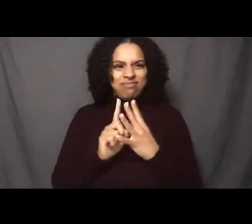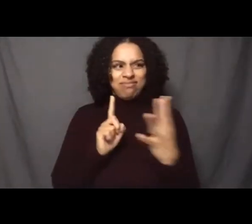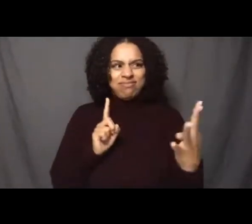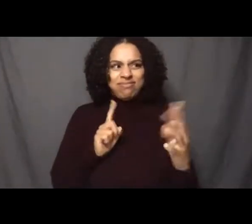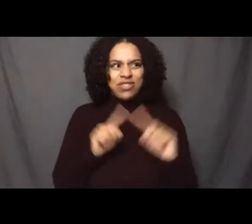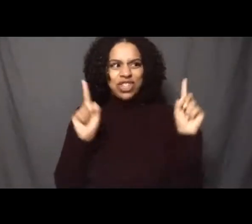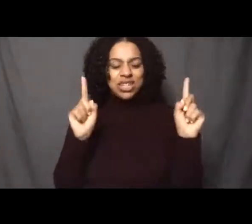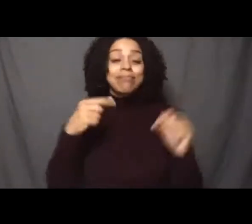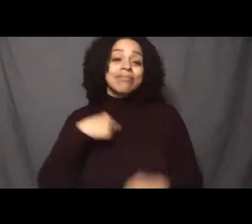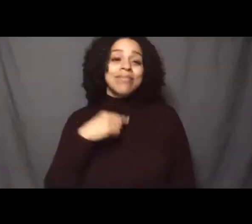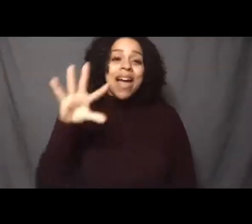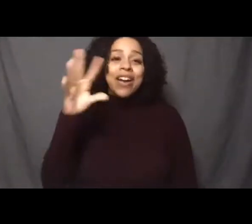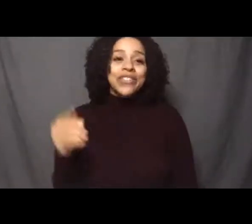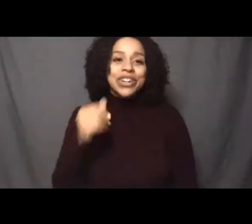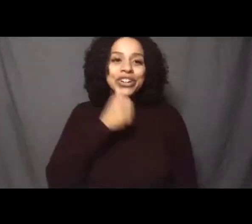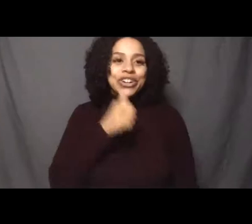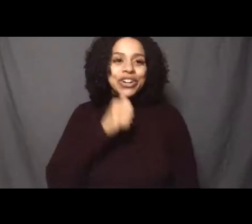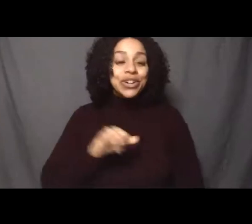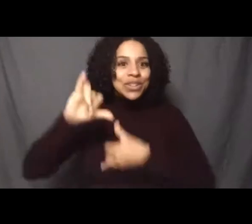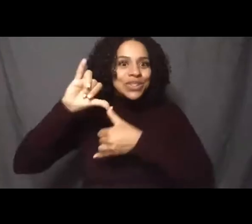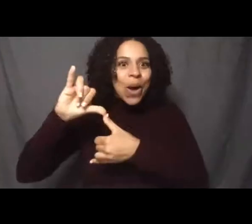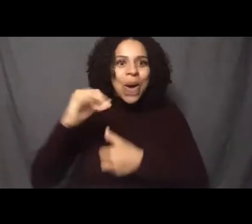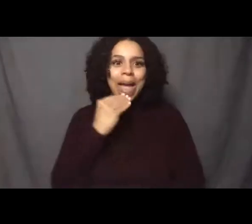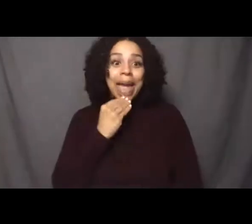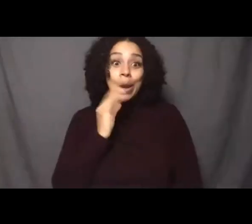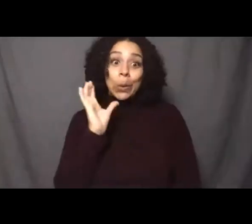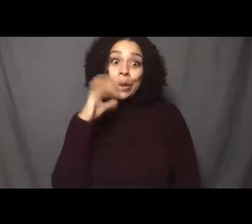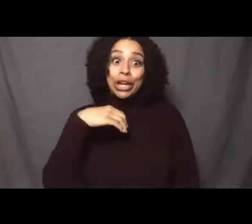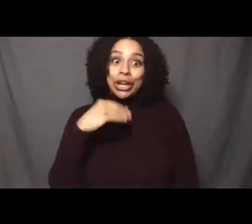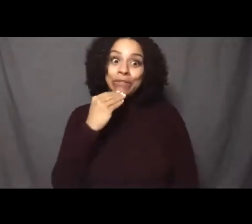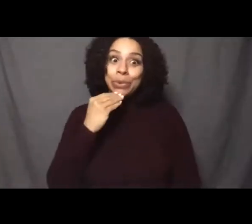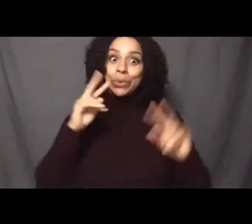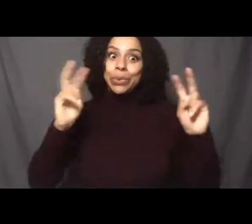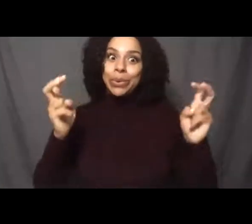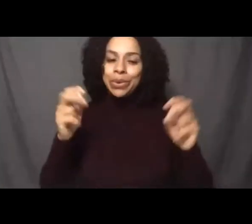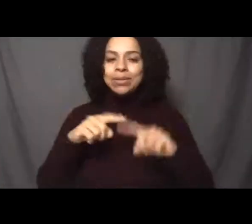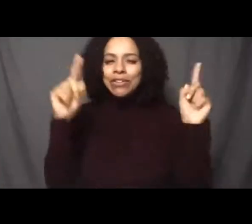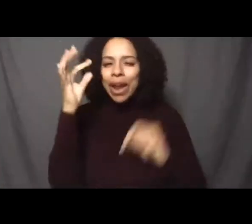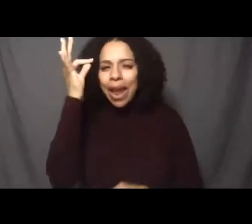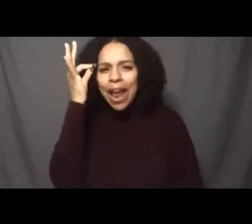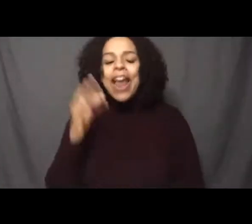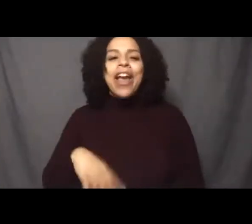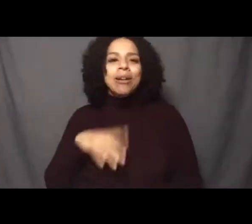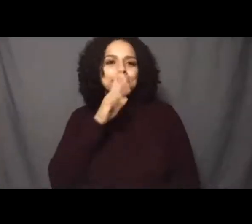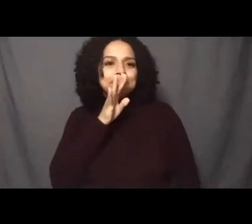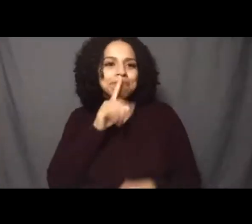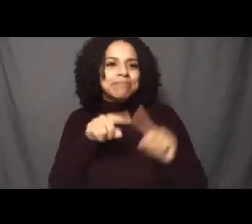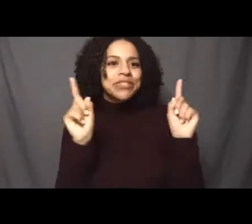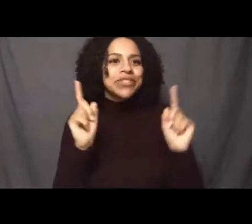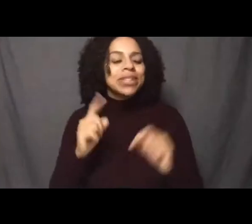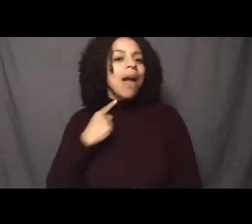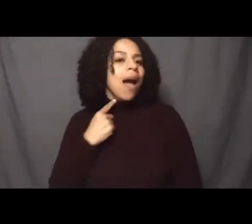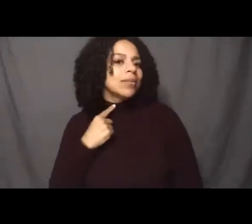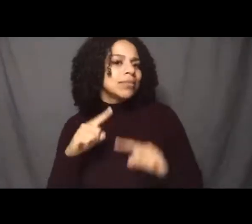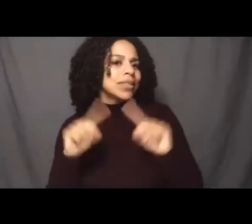was tall and ate weird food and had different hair and spoke differently, fast and with a stutter and with a weird, indescribable accent. The one